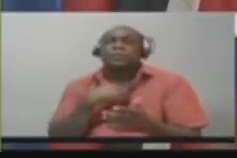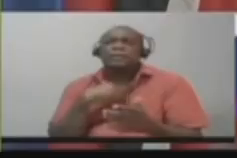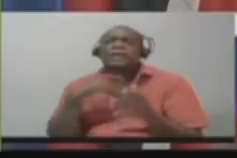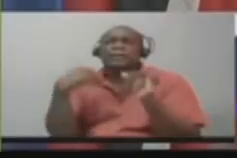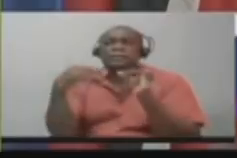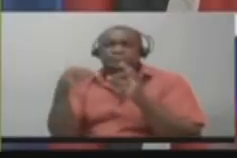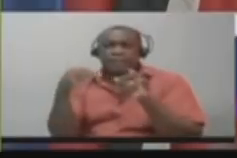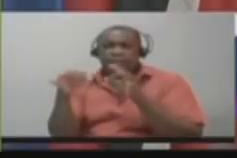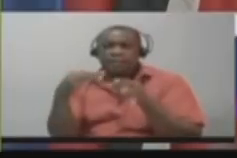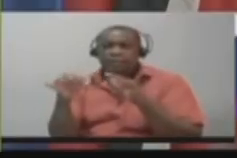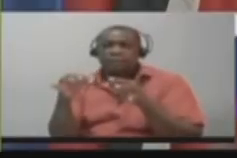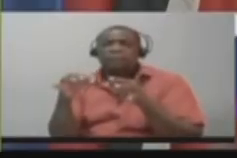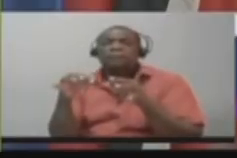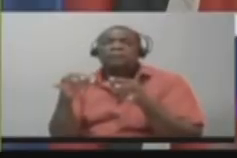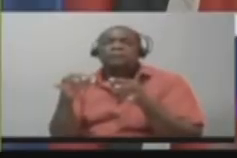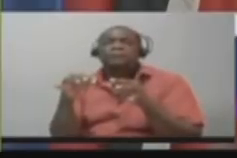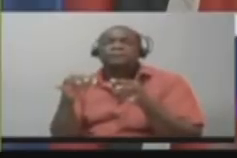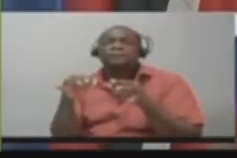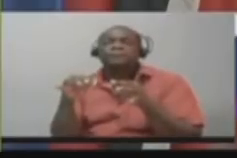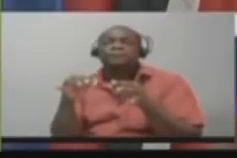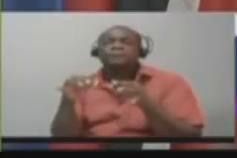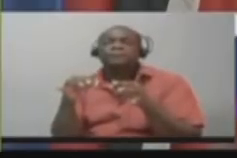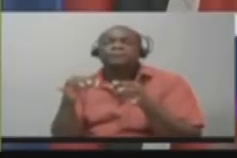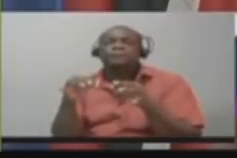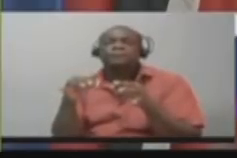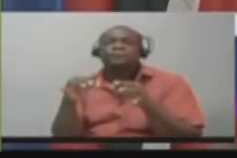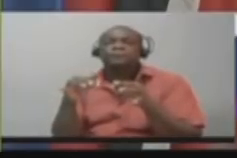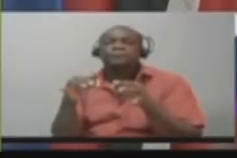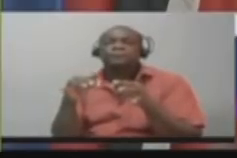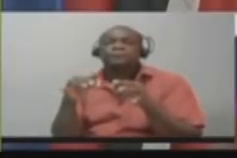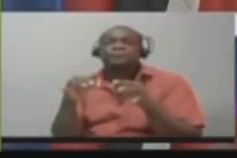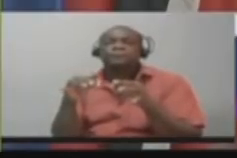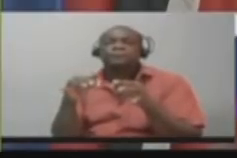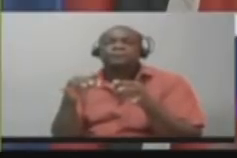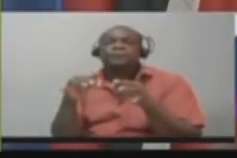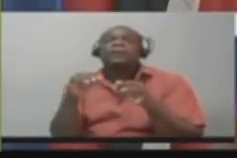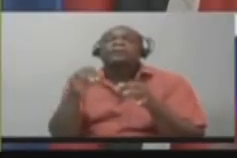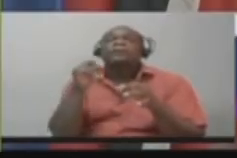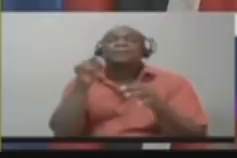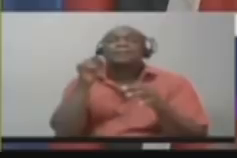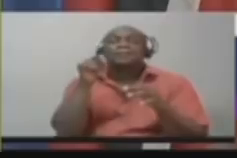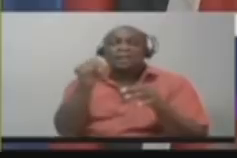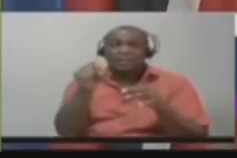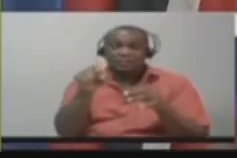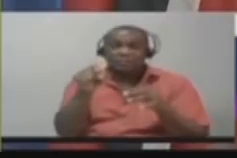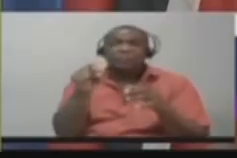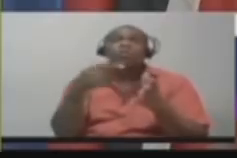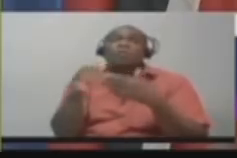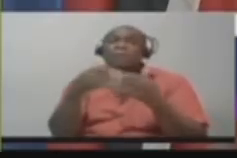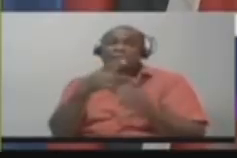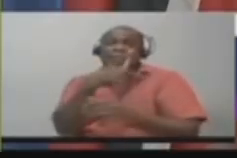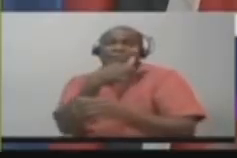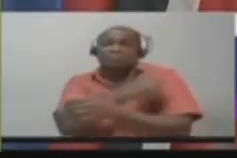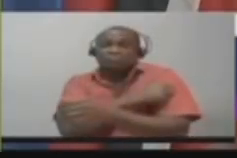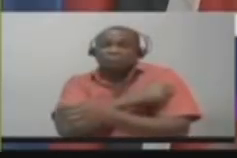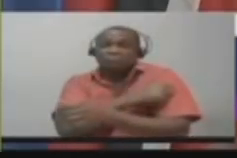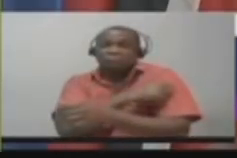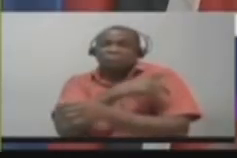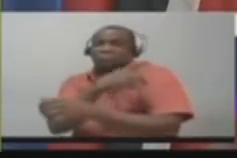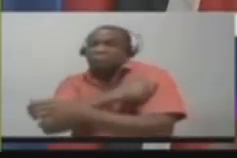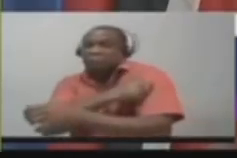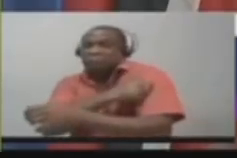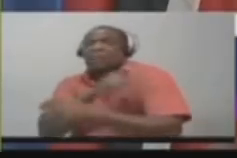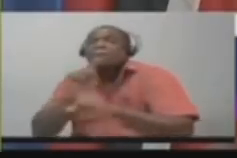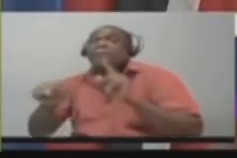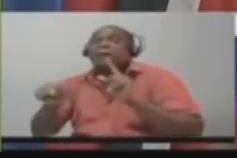have occurred, the individuals actually got infected prior to the second jab, and